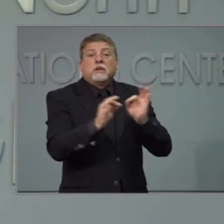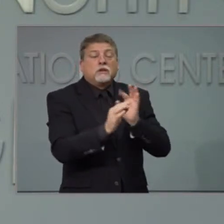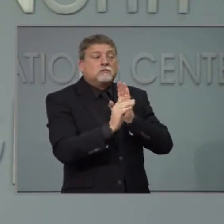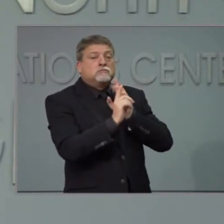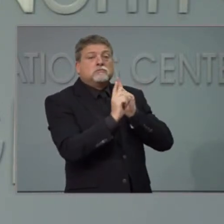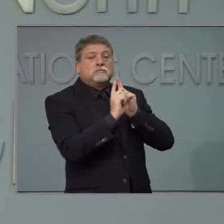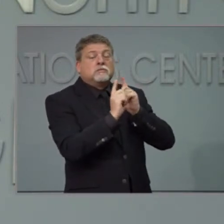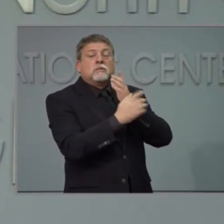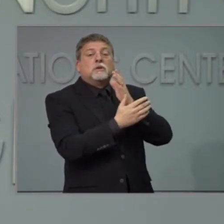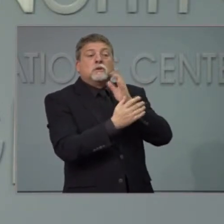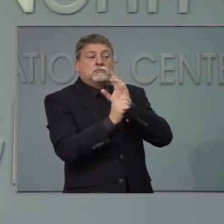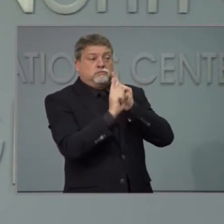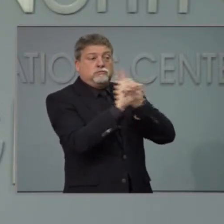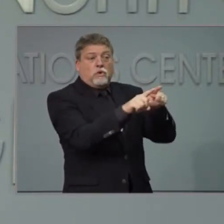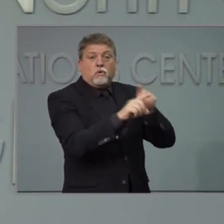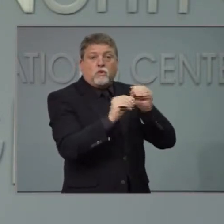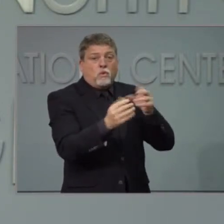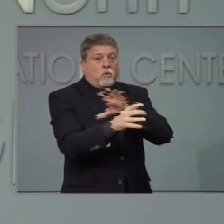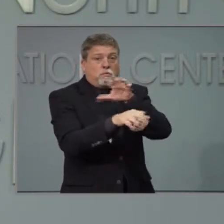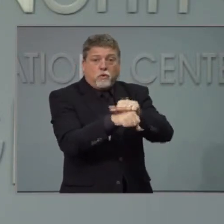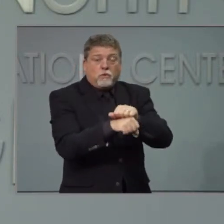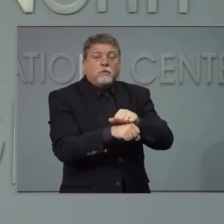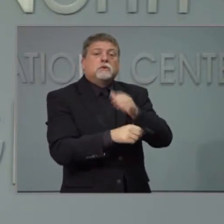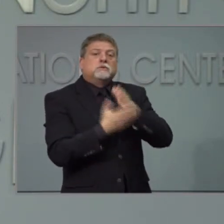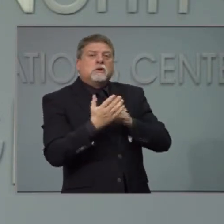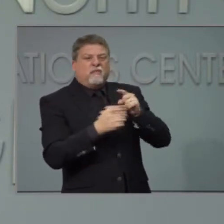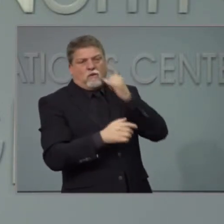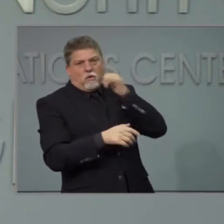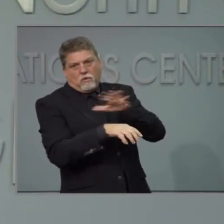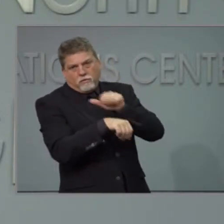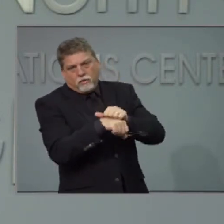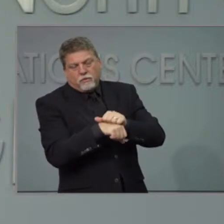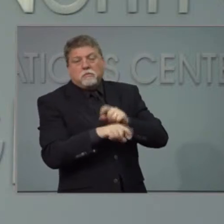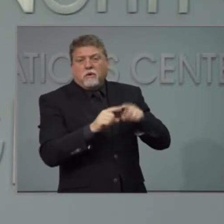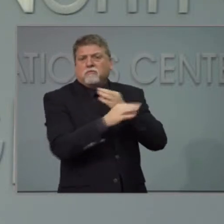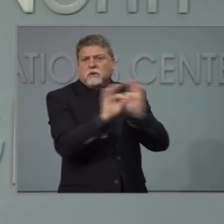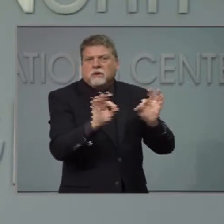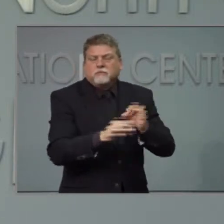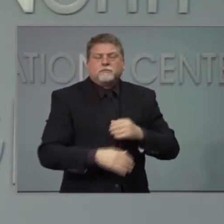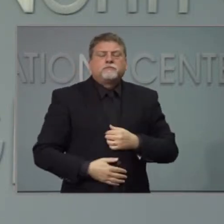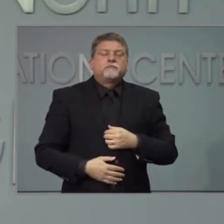With people who have private insurance who go to either their doctors or their